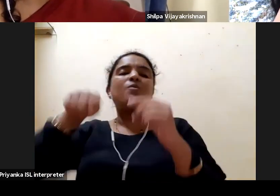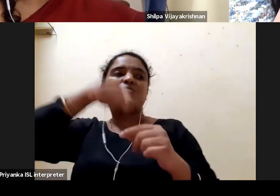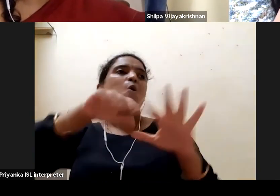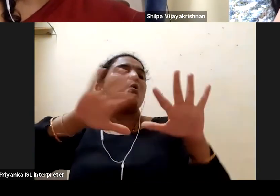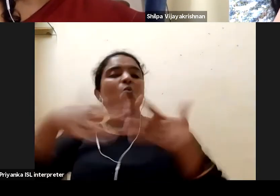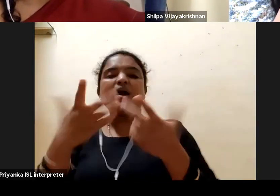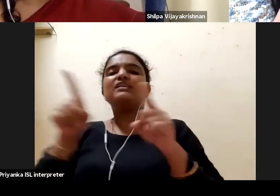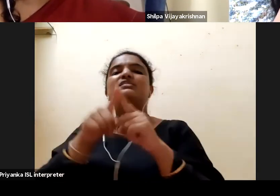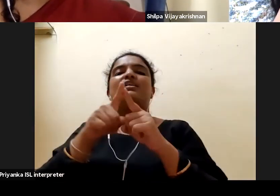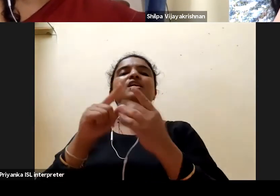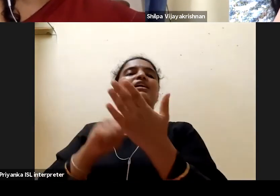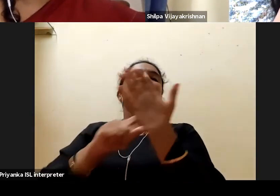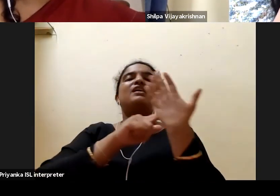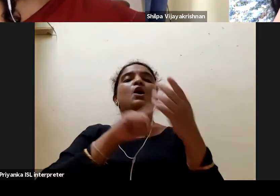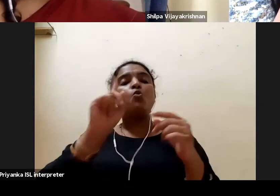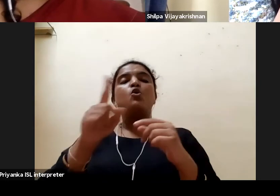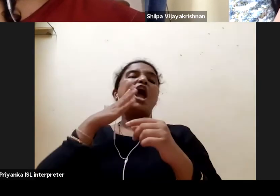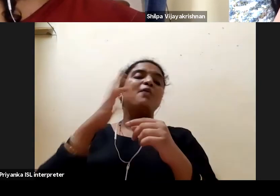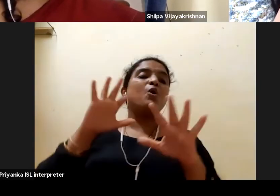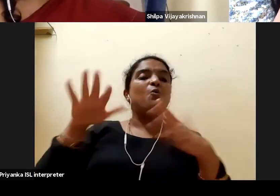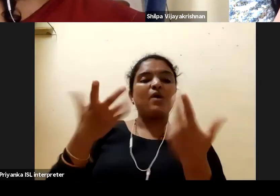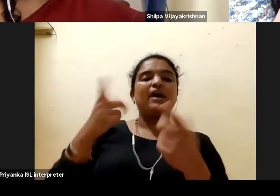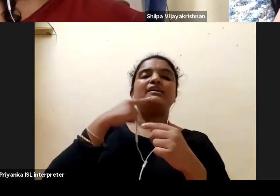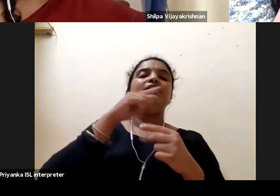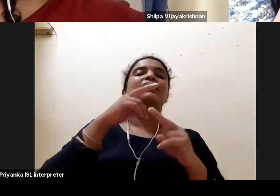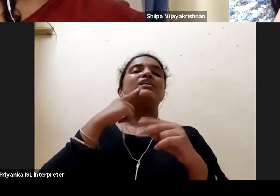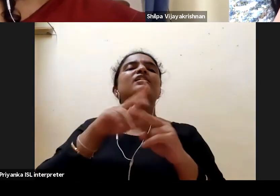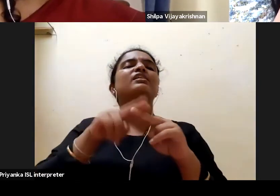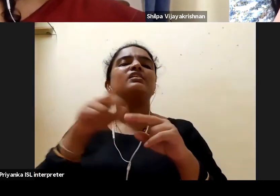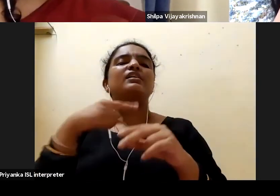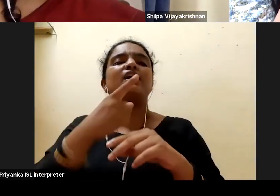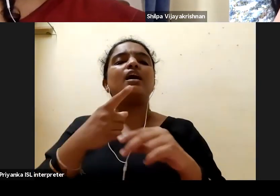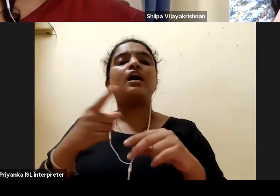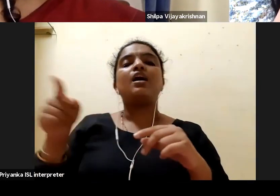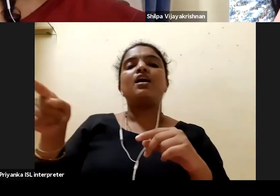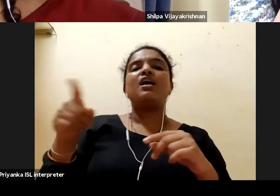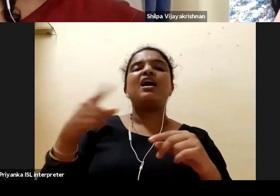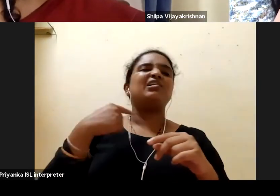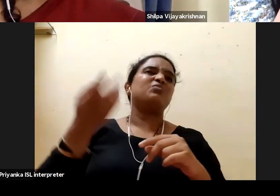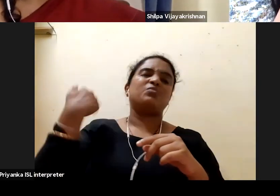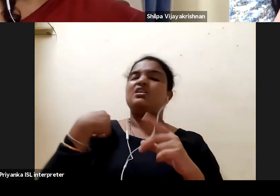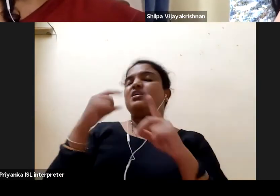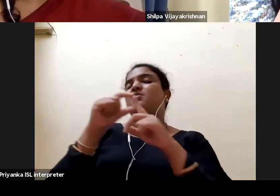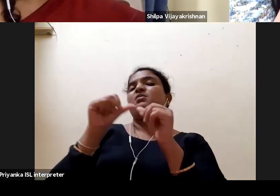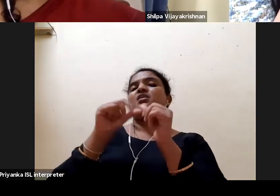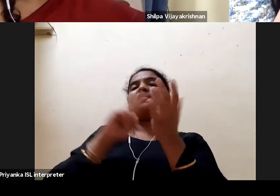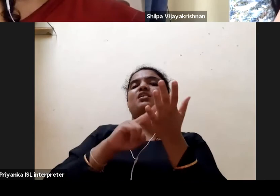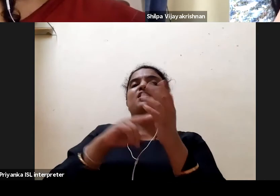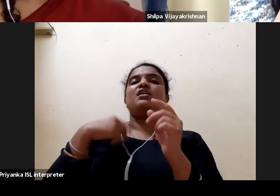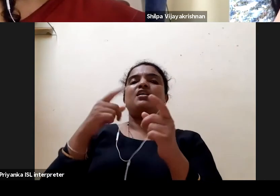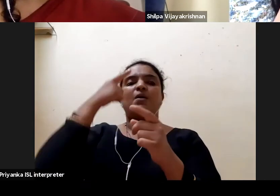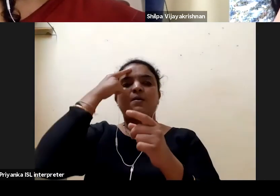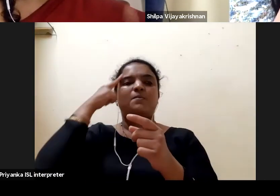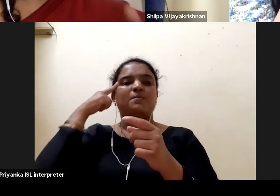should convince them that why this is going to work for you. You can also start with something funny, like, whenever I made palak paneer, it would always turn out black